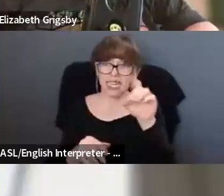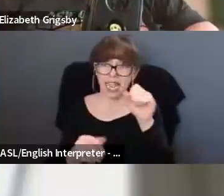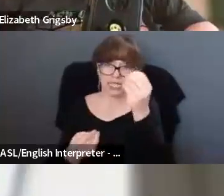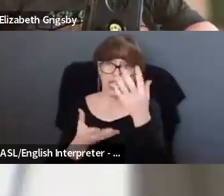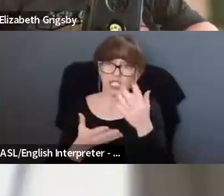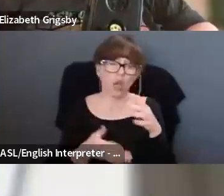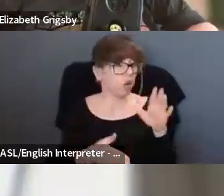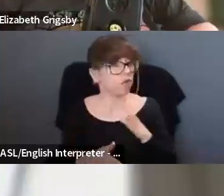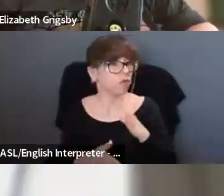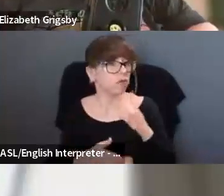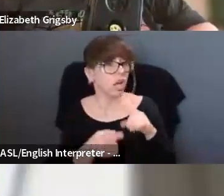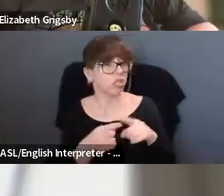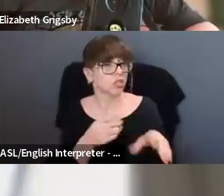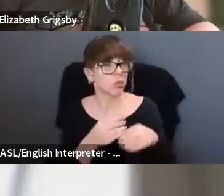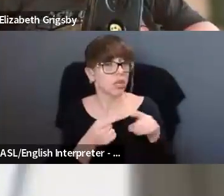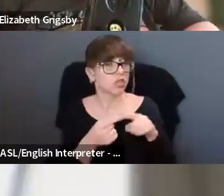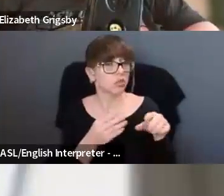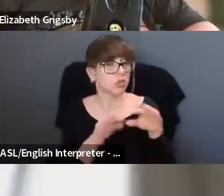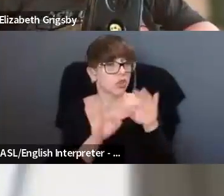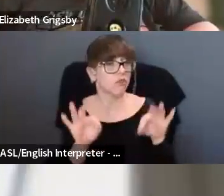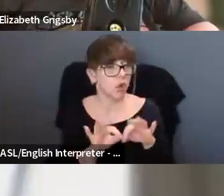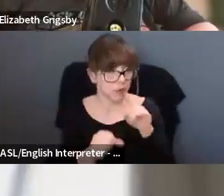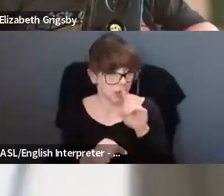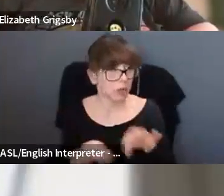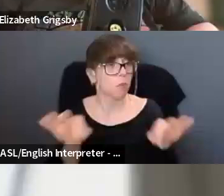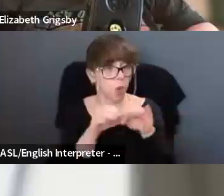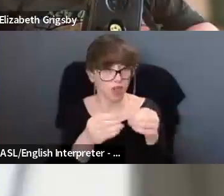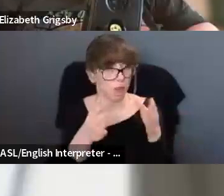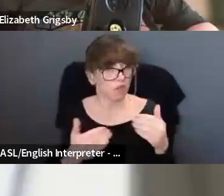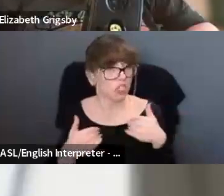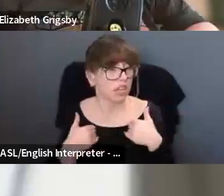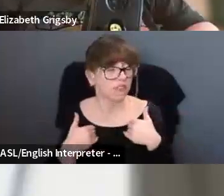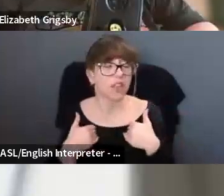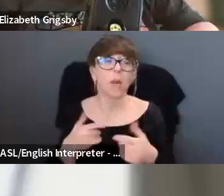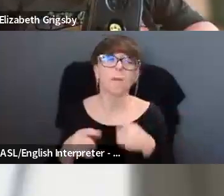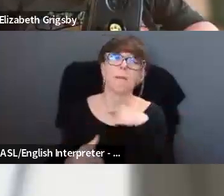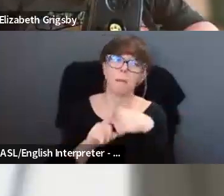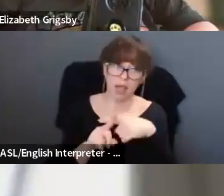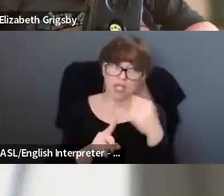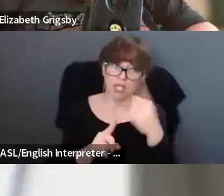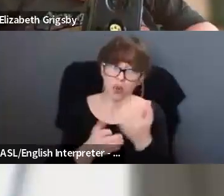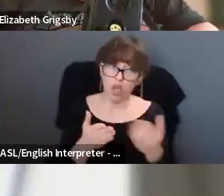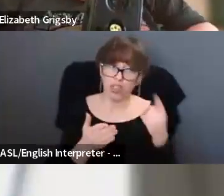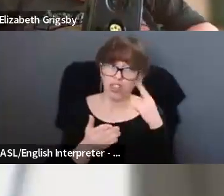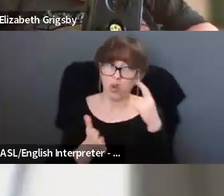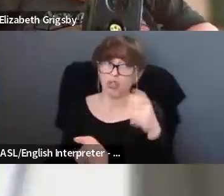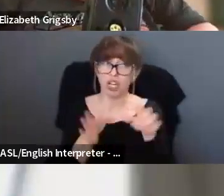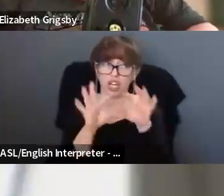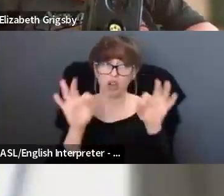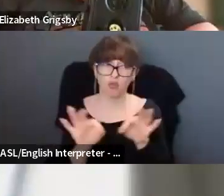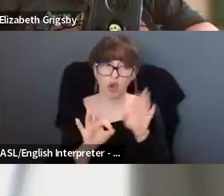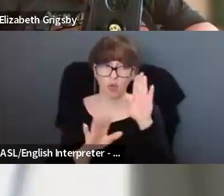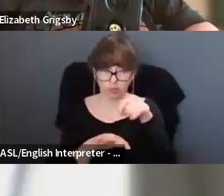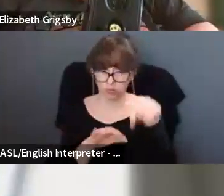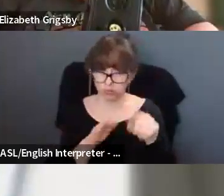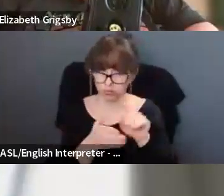our form so that you providers have it. Additionally, for our acknowledgement form, and we're going to go over this in depth next week, we'll